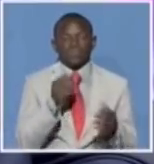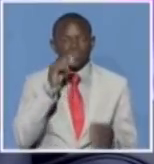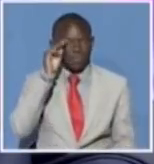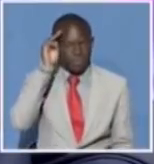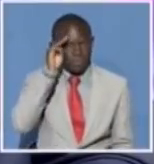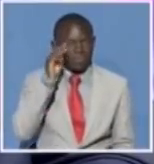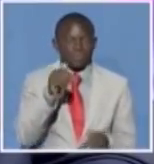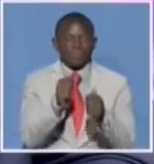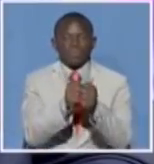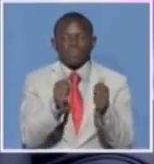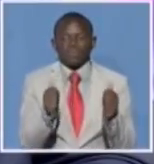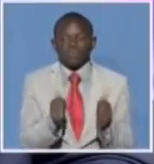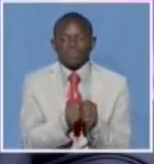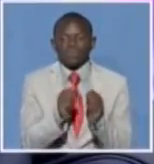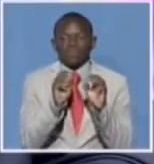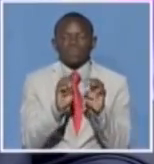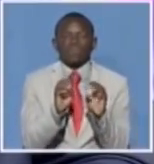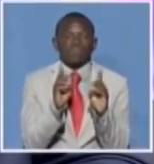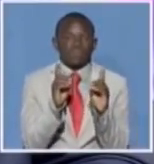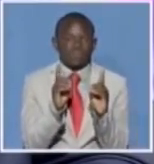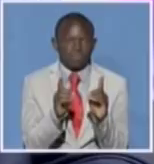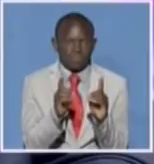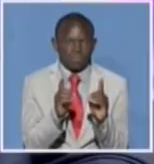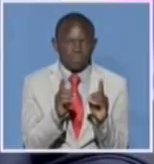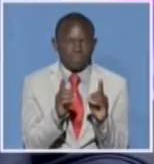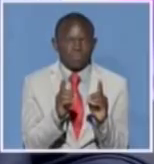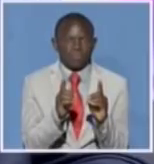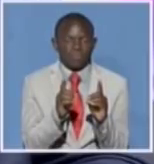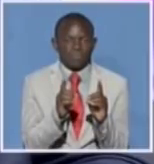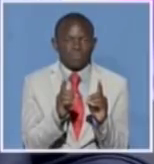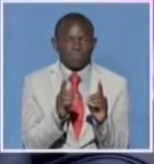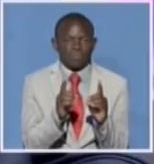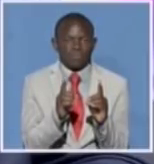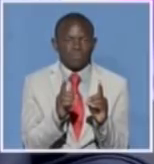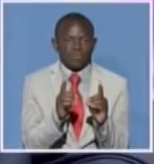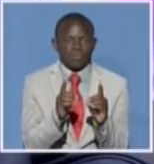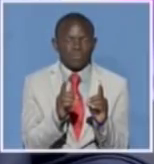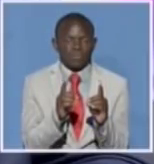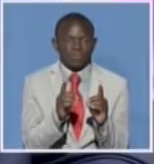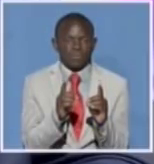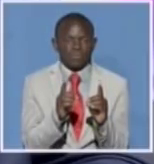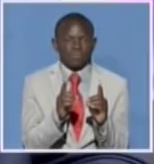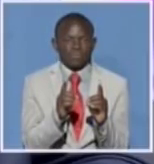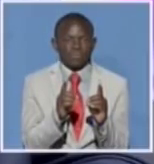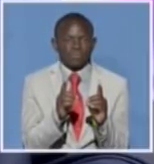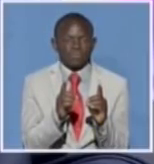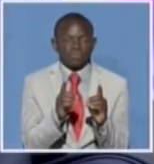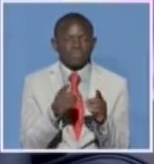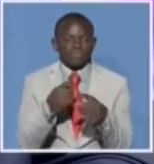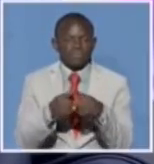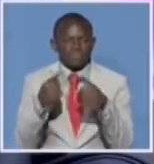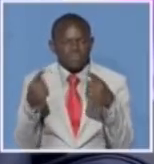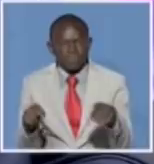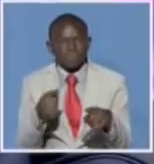is as a result of deliberate attempts, deliberate intentions